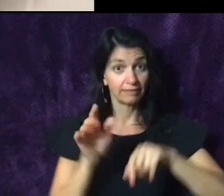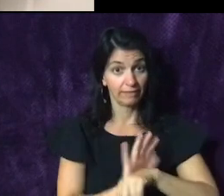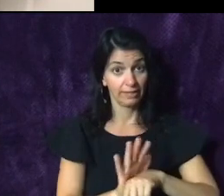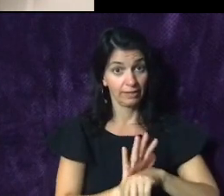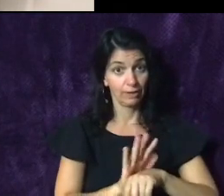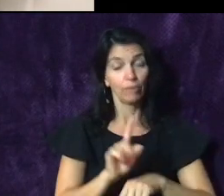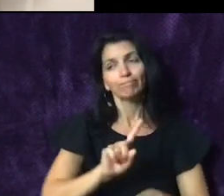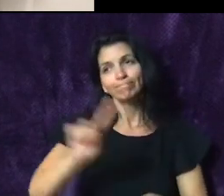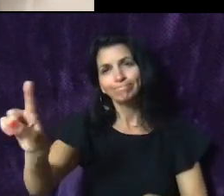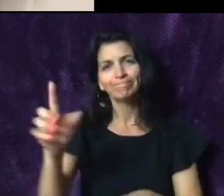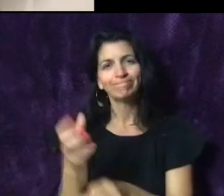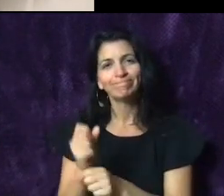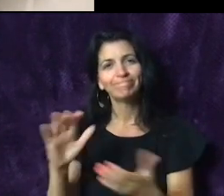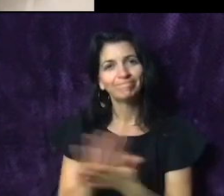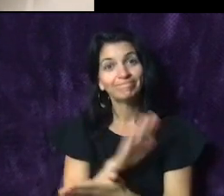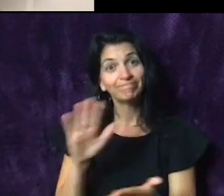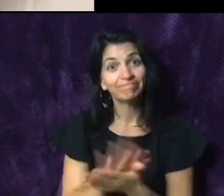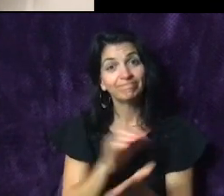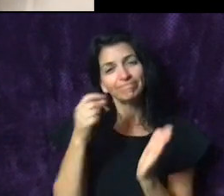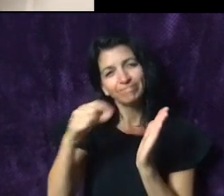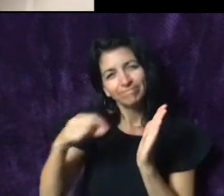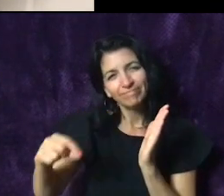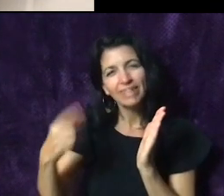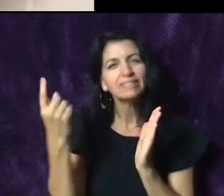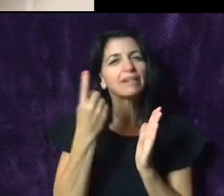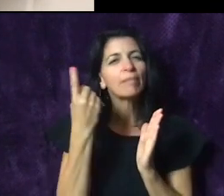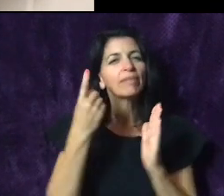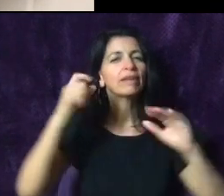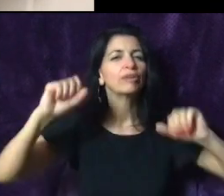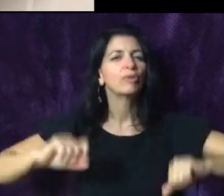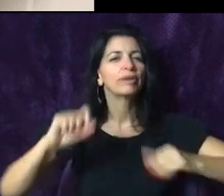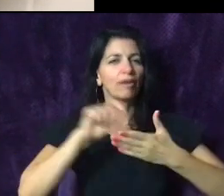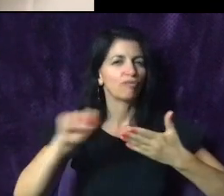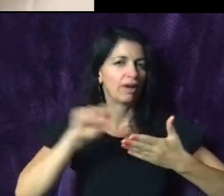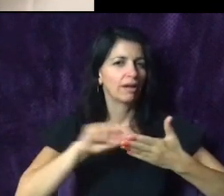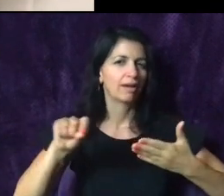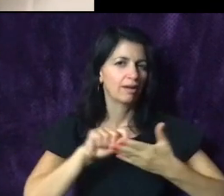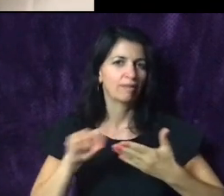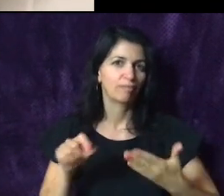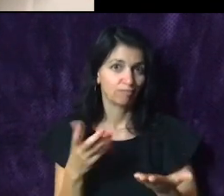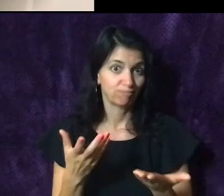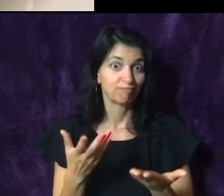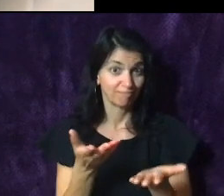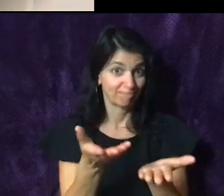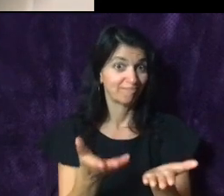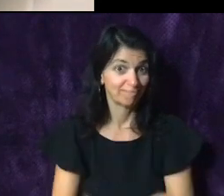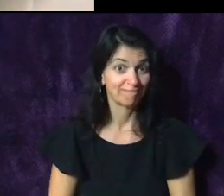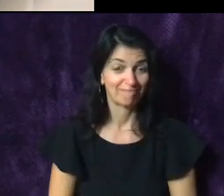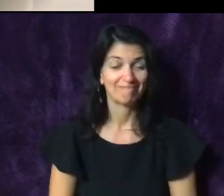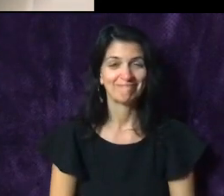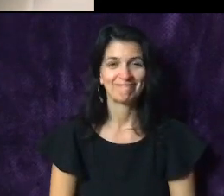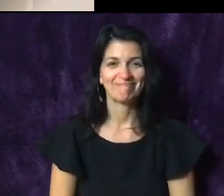of paper and a marker or a pencil or anything that you can use to write on the page with.